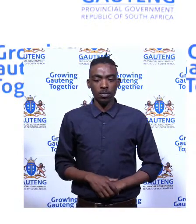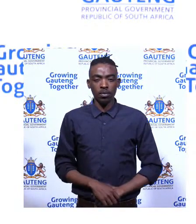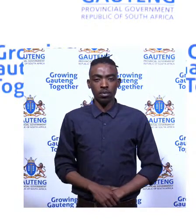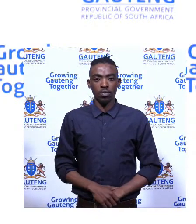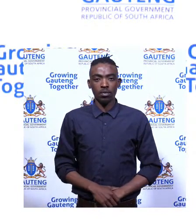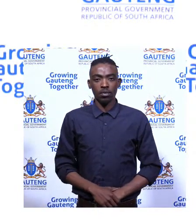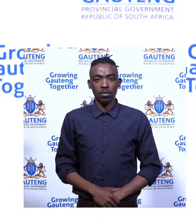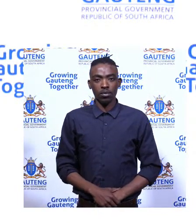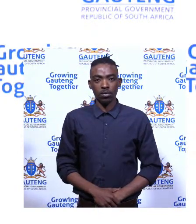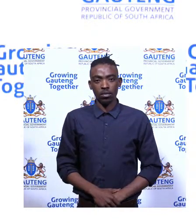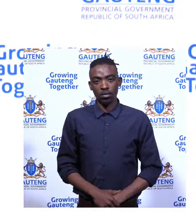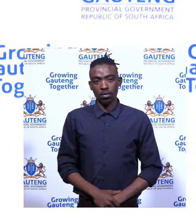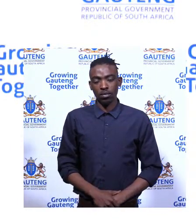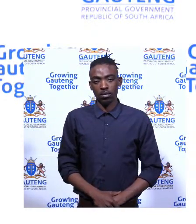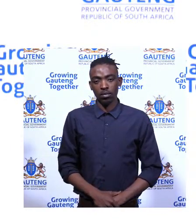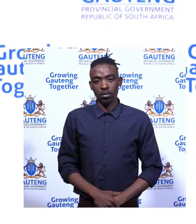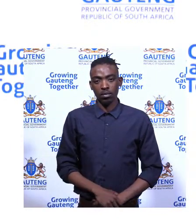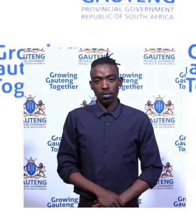spotlight.